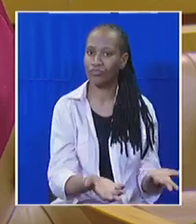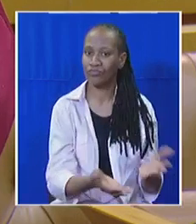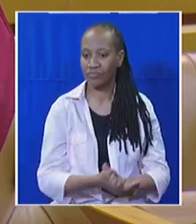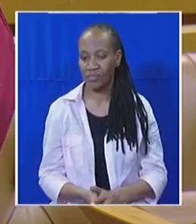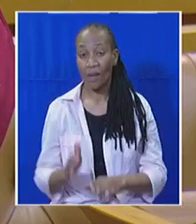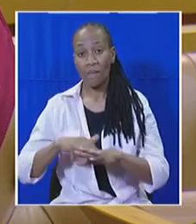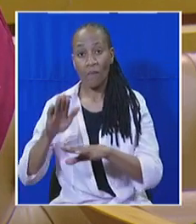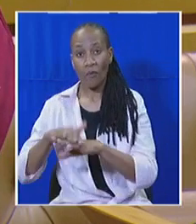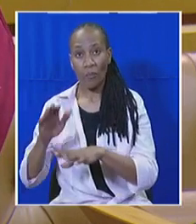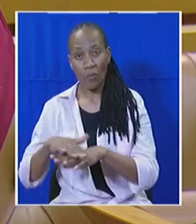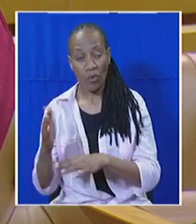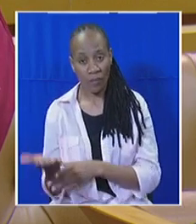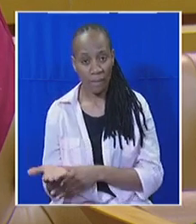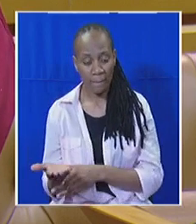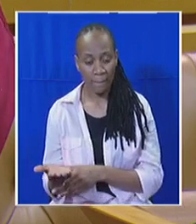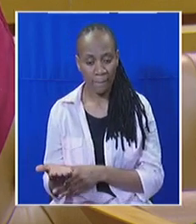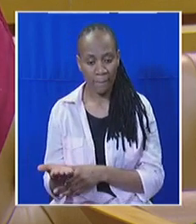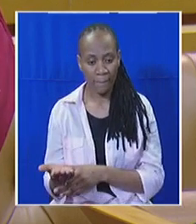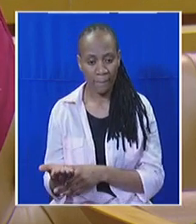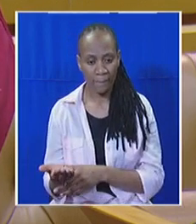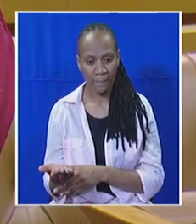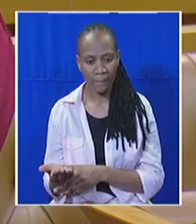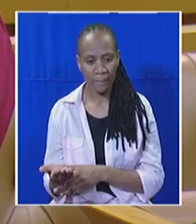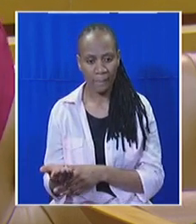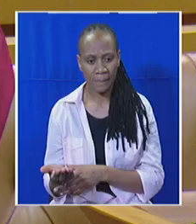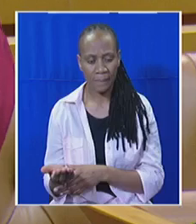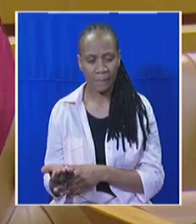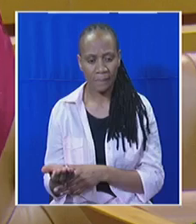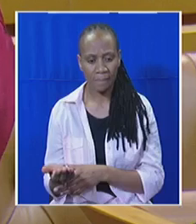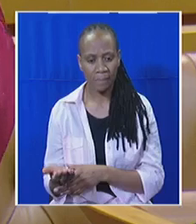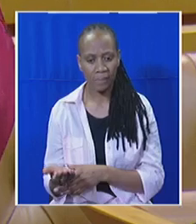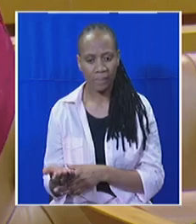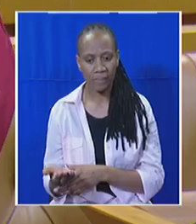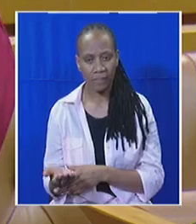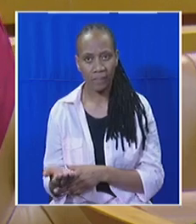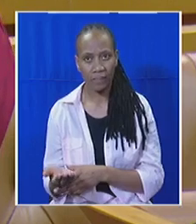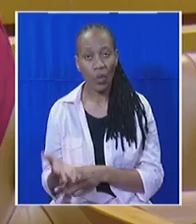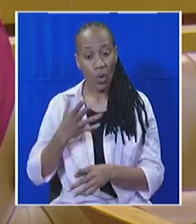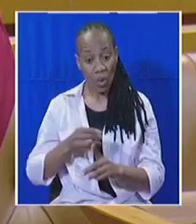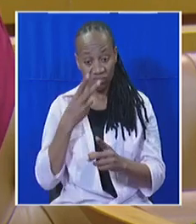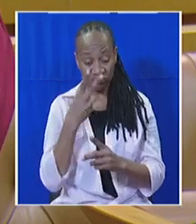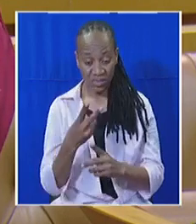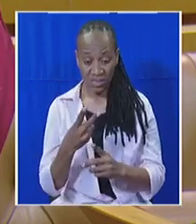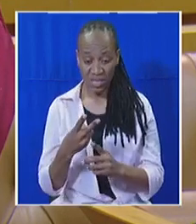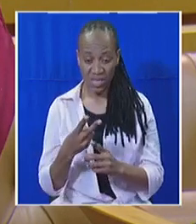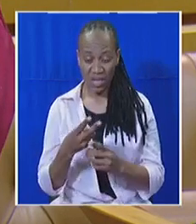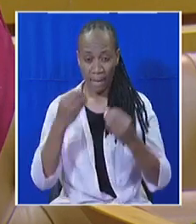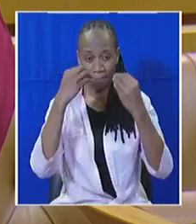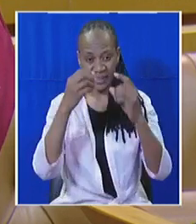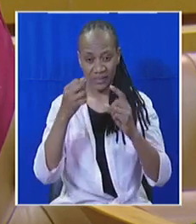an introduction of a discourse to end capitalist exploitation. Invest in